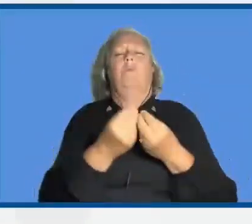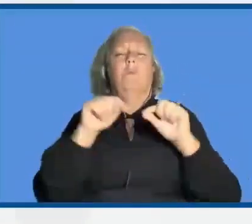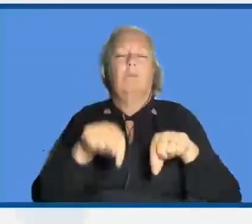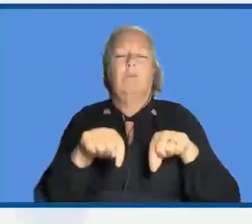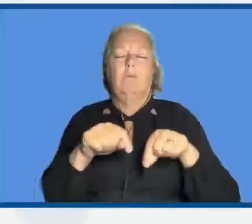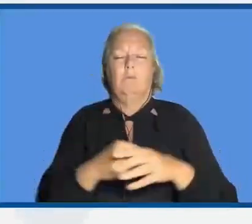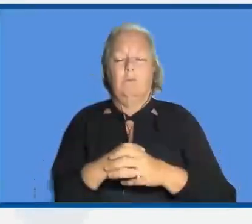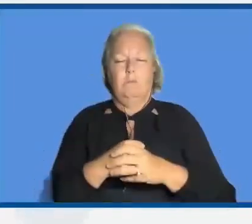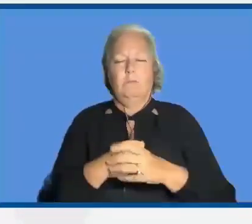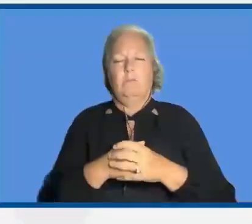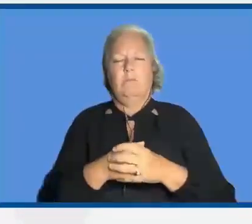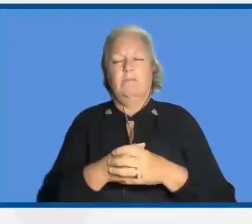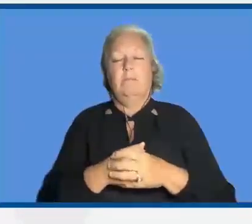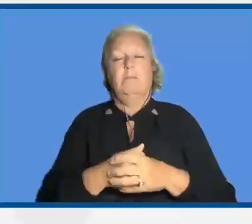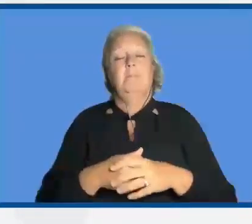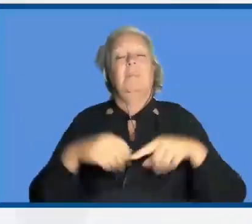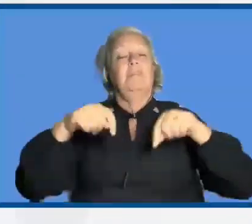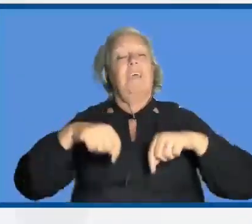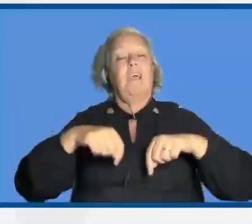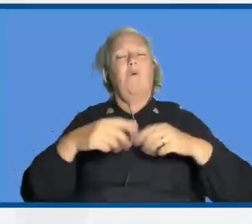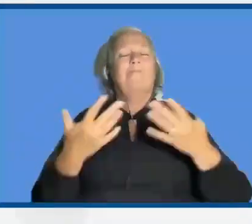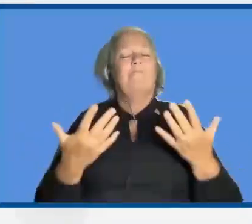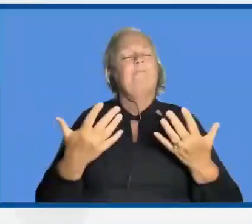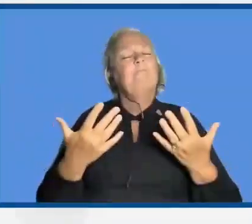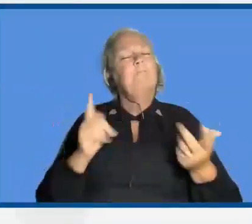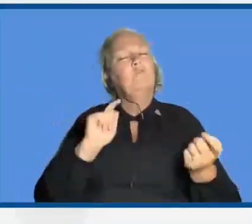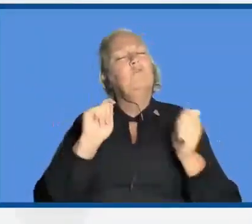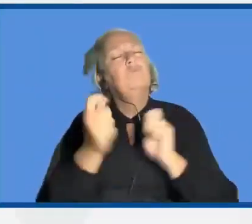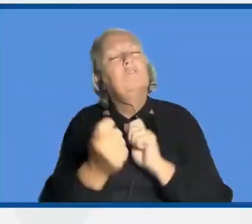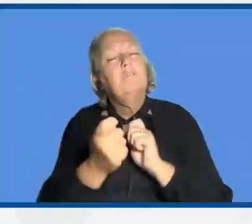Times has changed. And therefore,